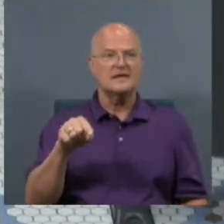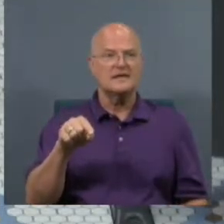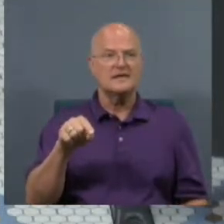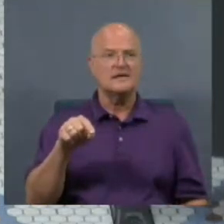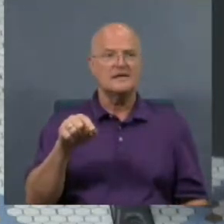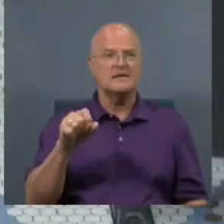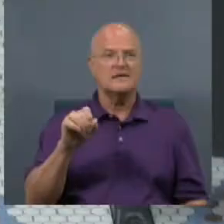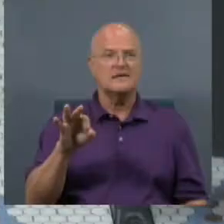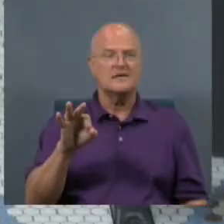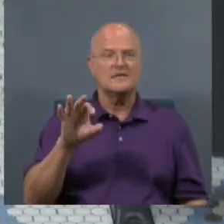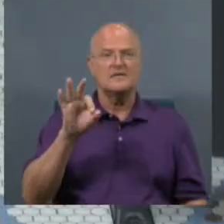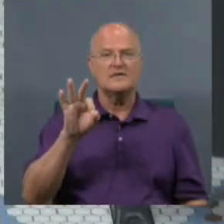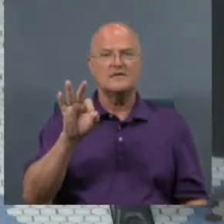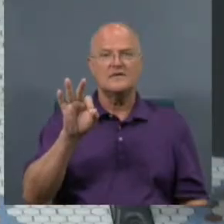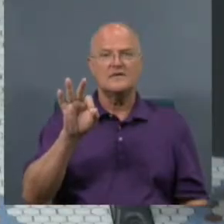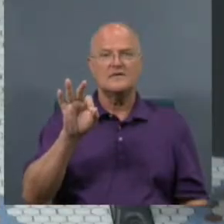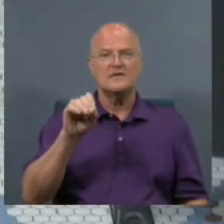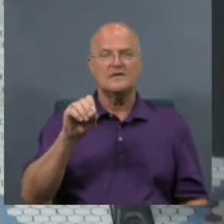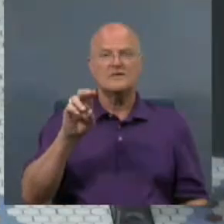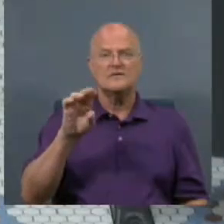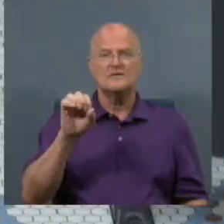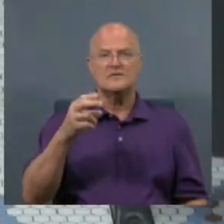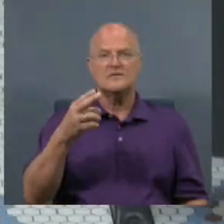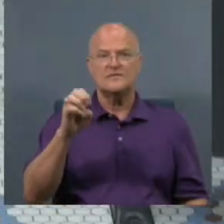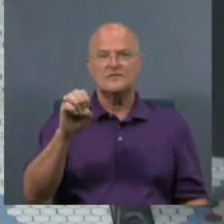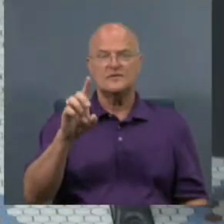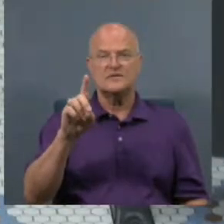off of Fush Dam and